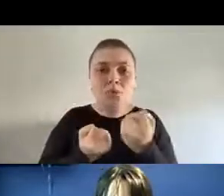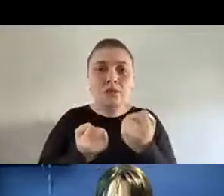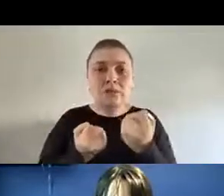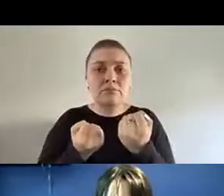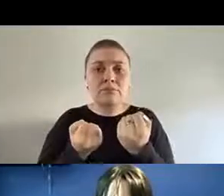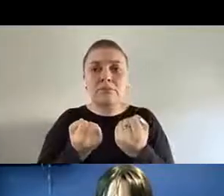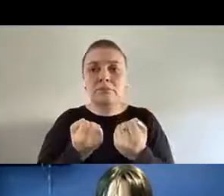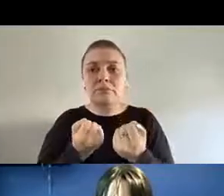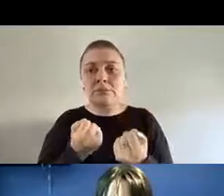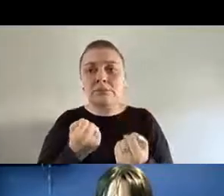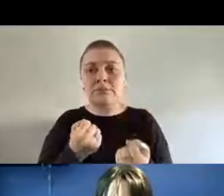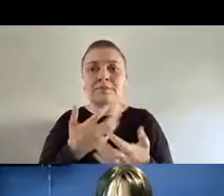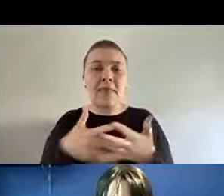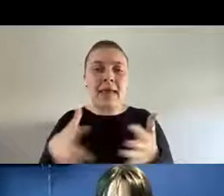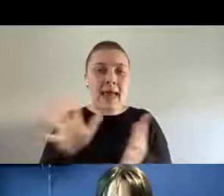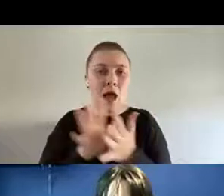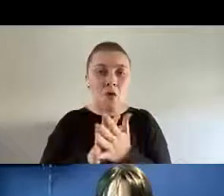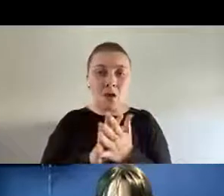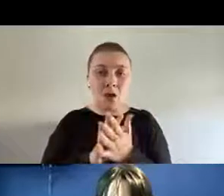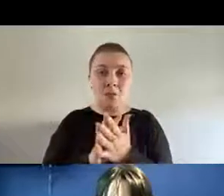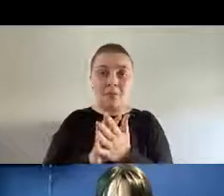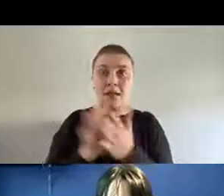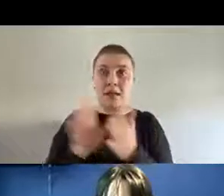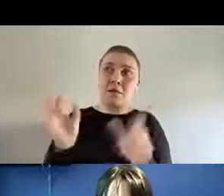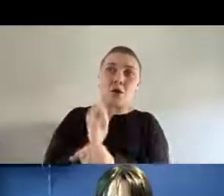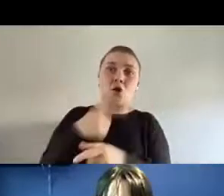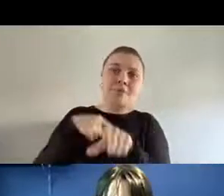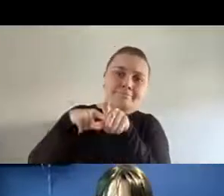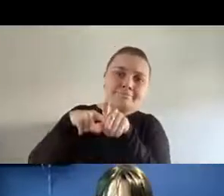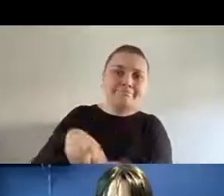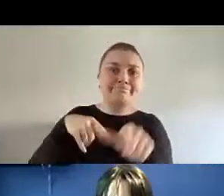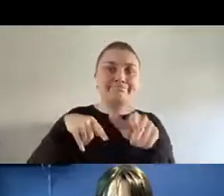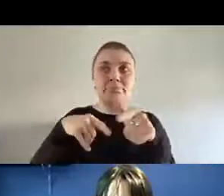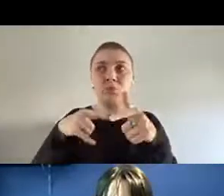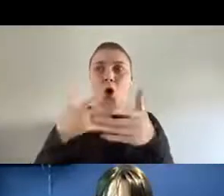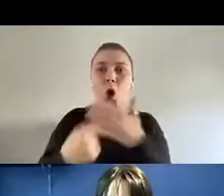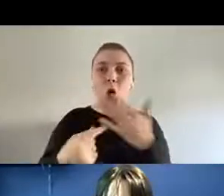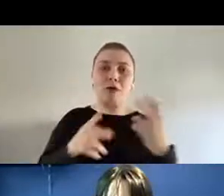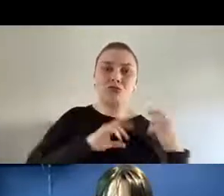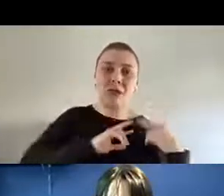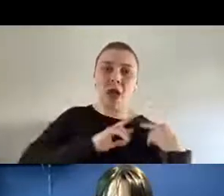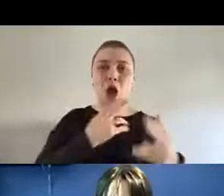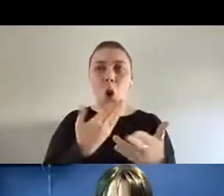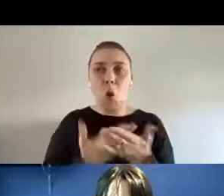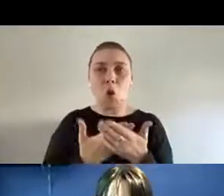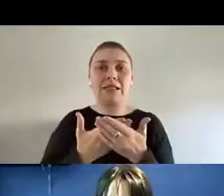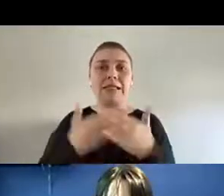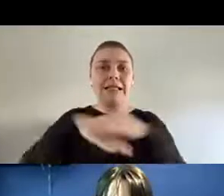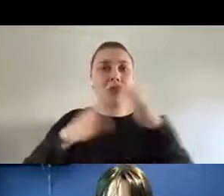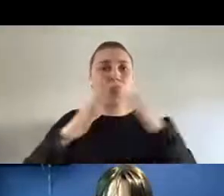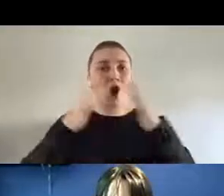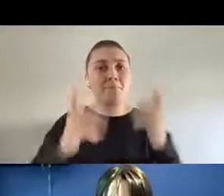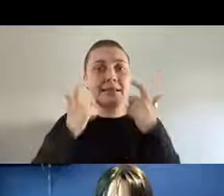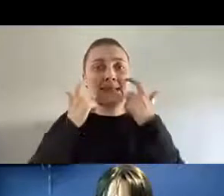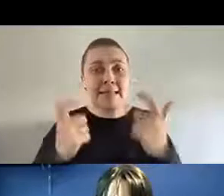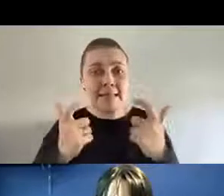being dependent on in-home care, and this leads